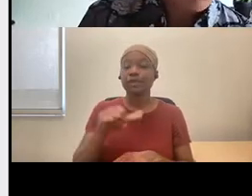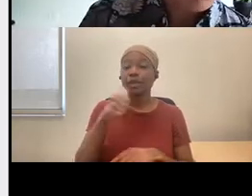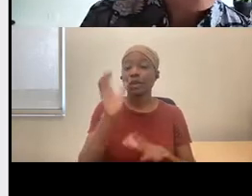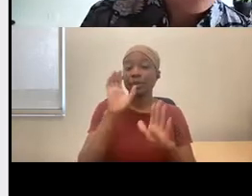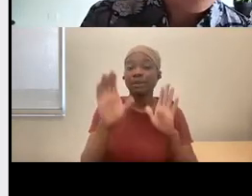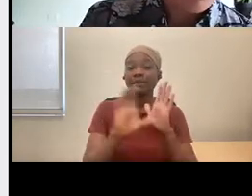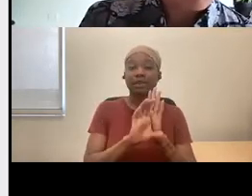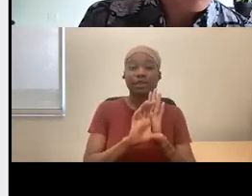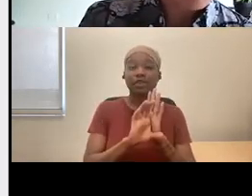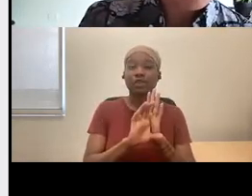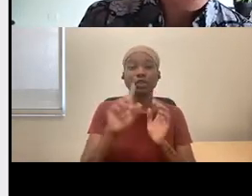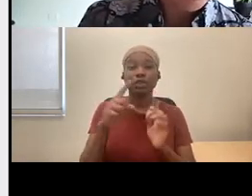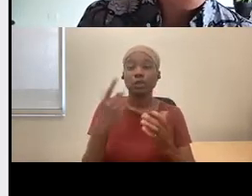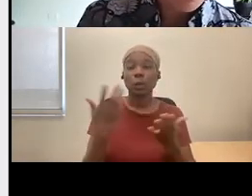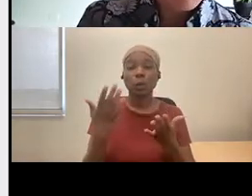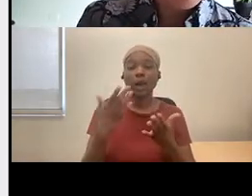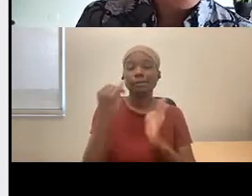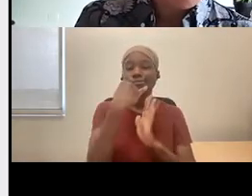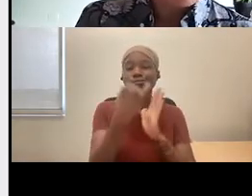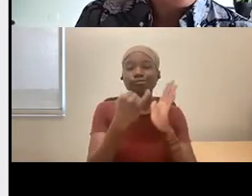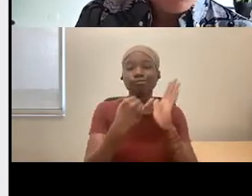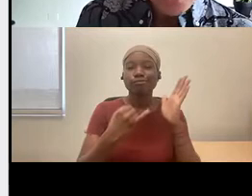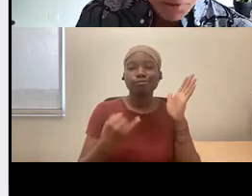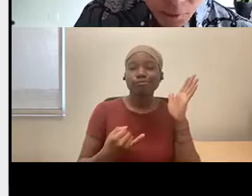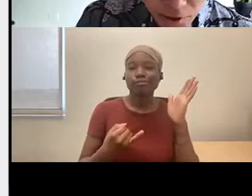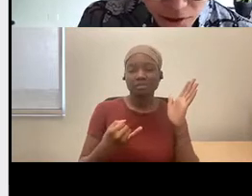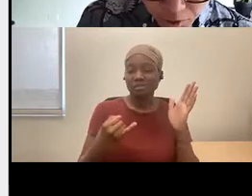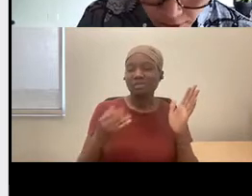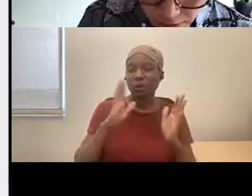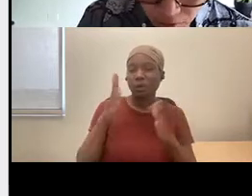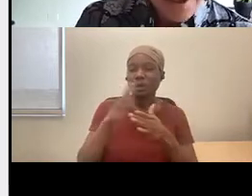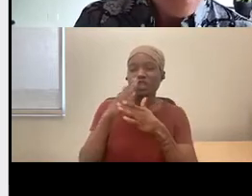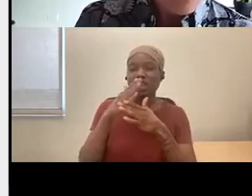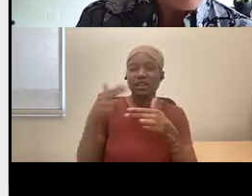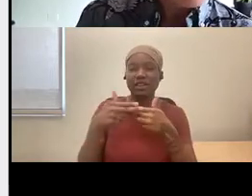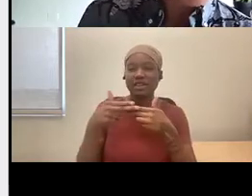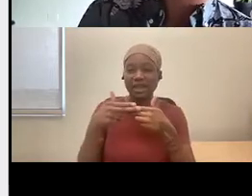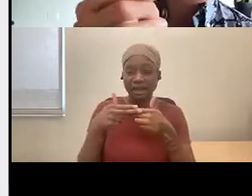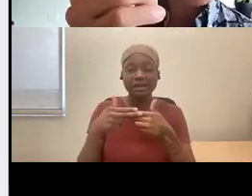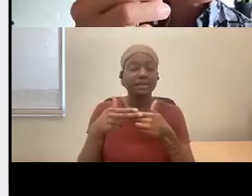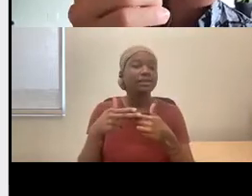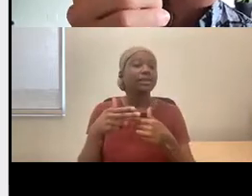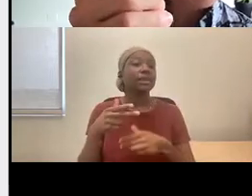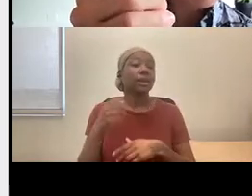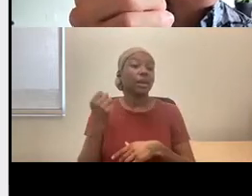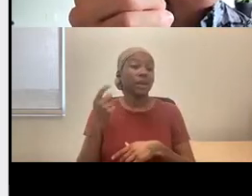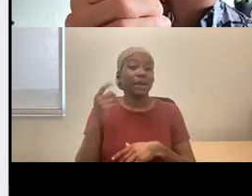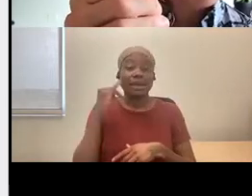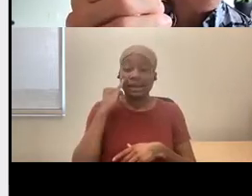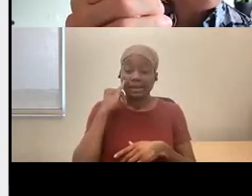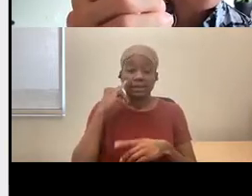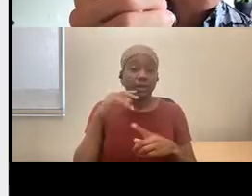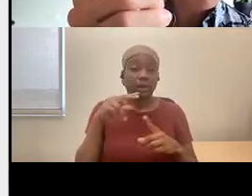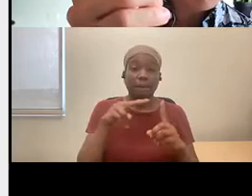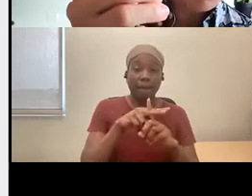it's just a cartoon drawing of that. You'll have it in the slides. It's something to look for, because if you were to just plug in the one that has just the left